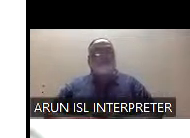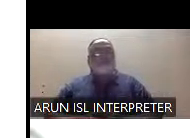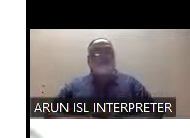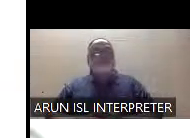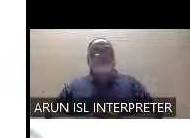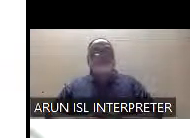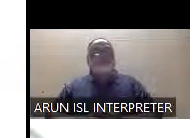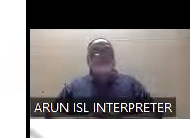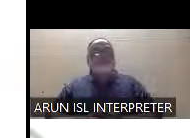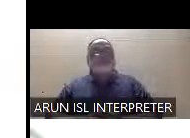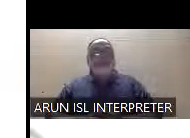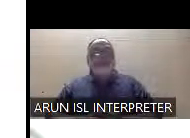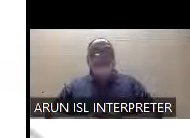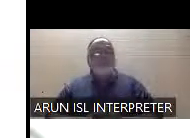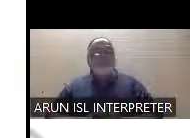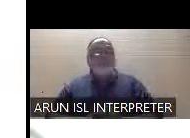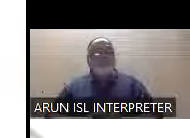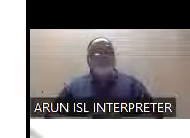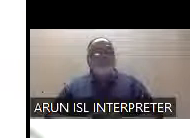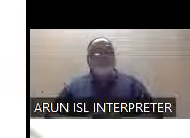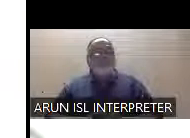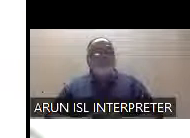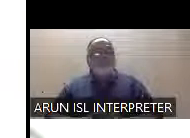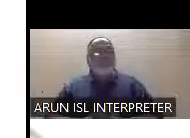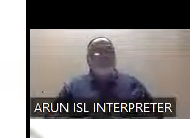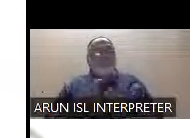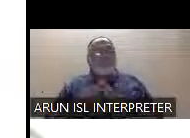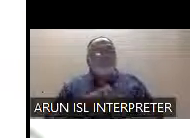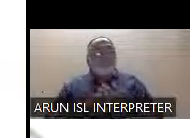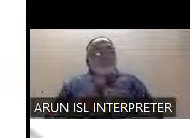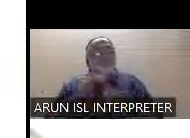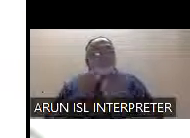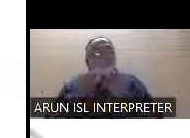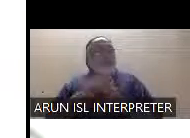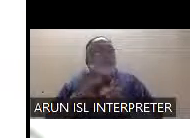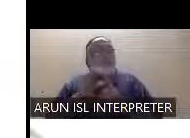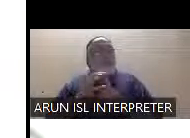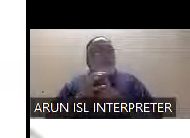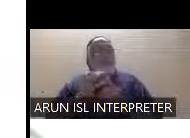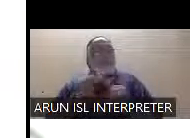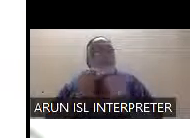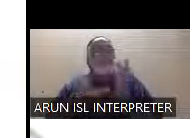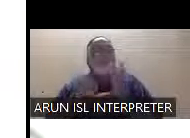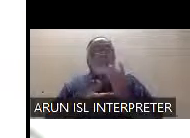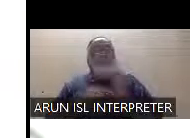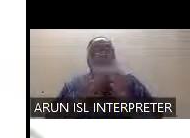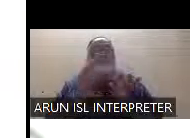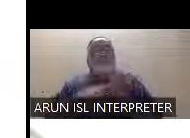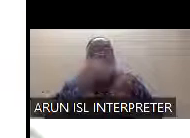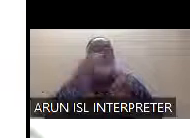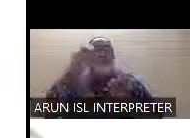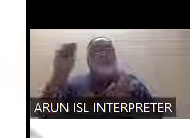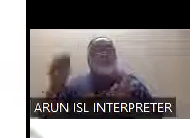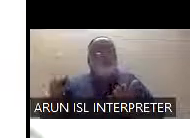some guidelines has been notified under the RPWD Act, and these guidelines are for different areas. The